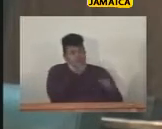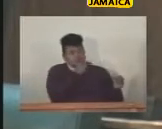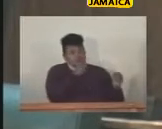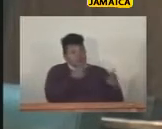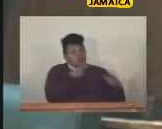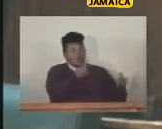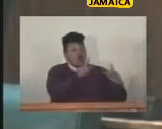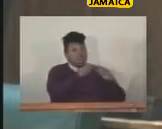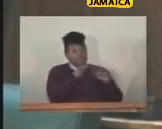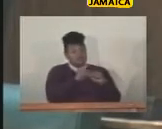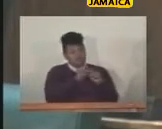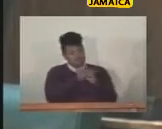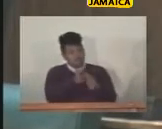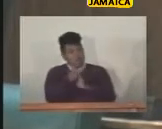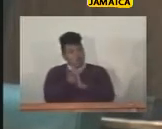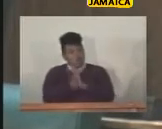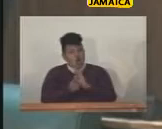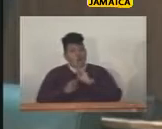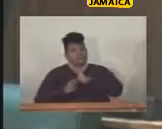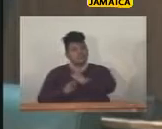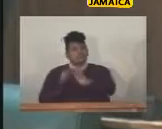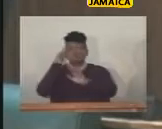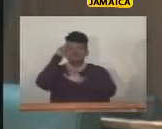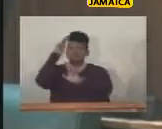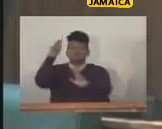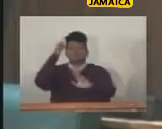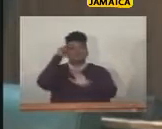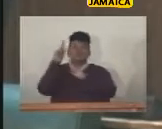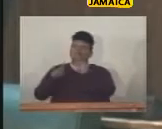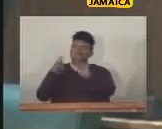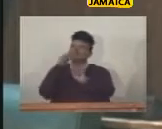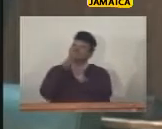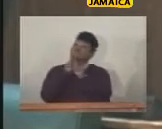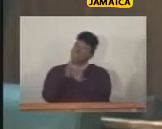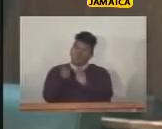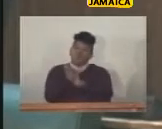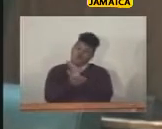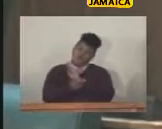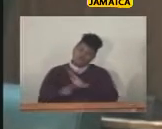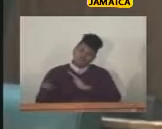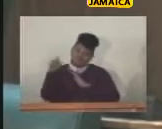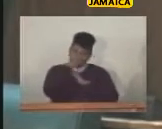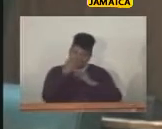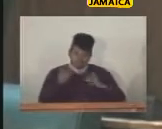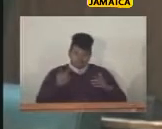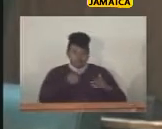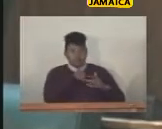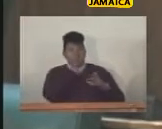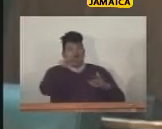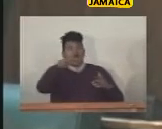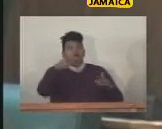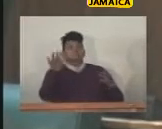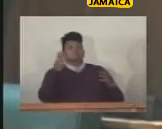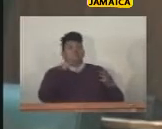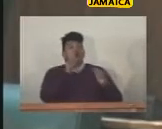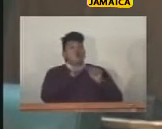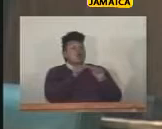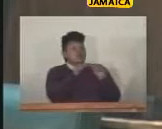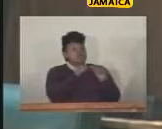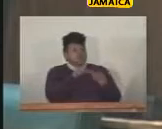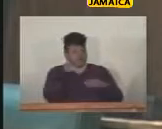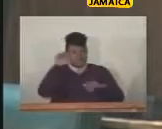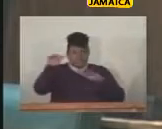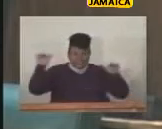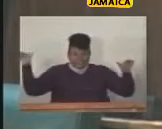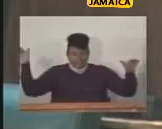Constitution, and demonstrating respect for law-abiding citizens. We have to and continue to